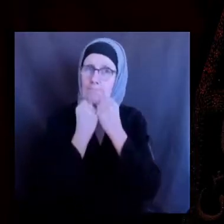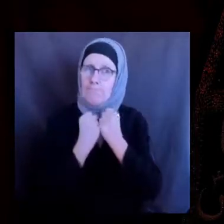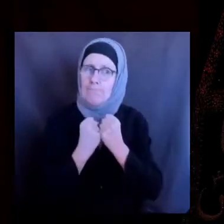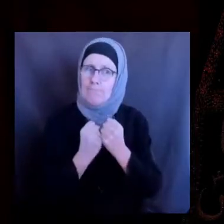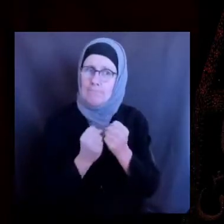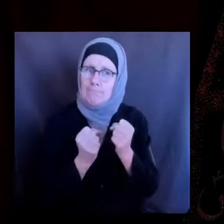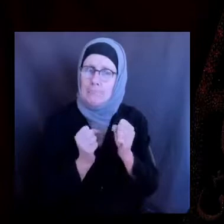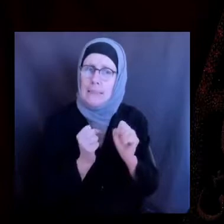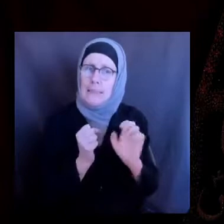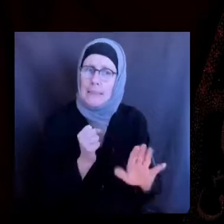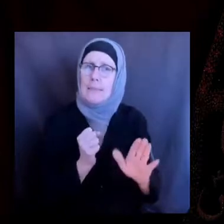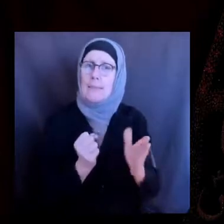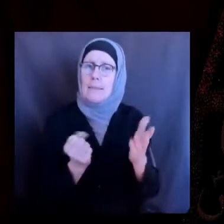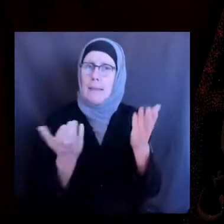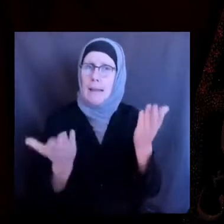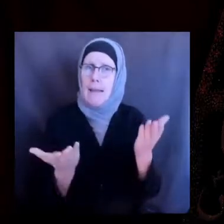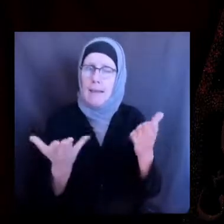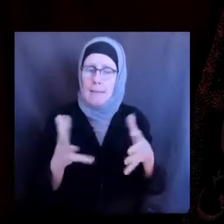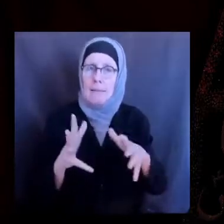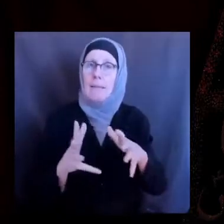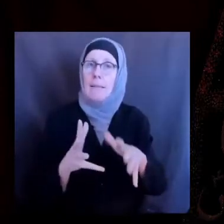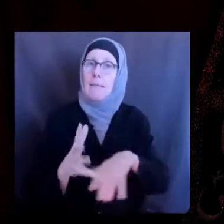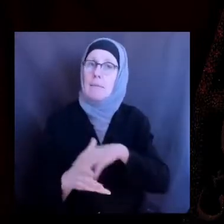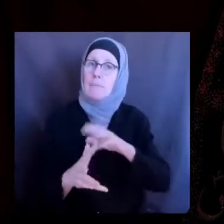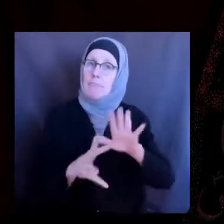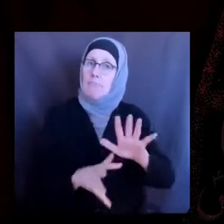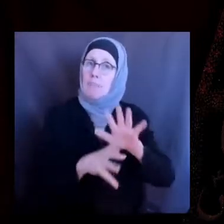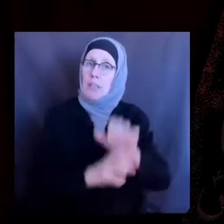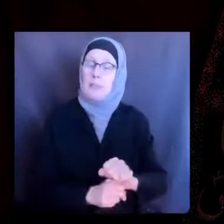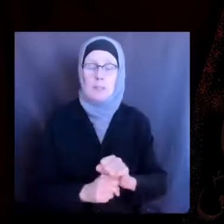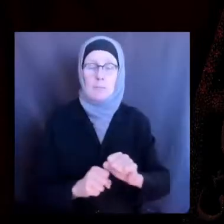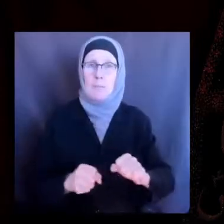he looked at the ring of Abu Abdullah al-Husayn.